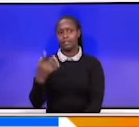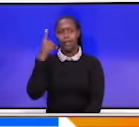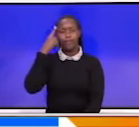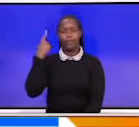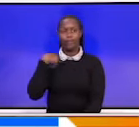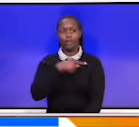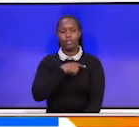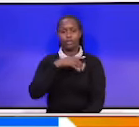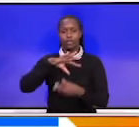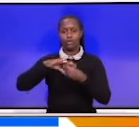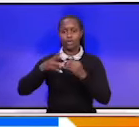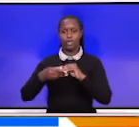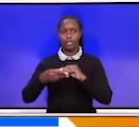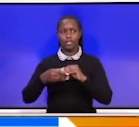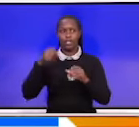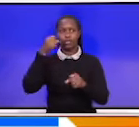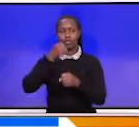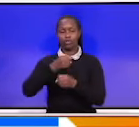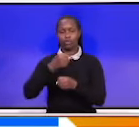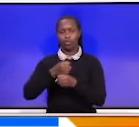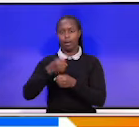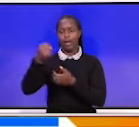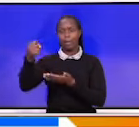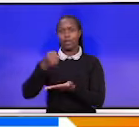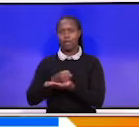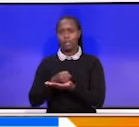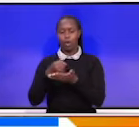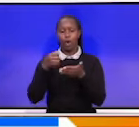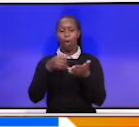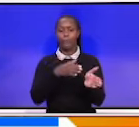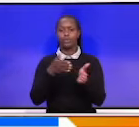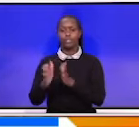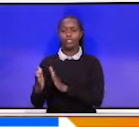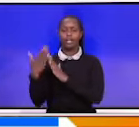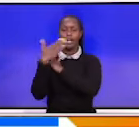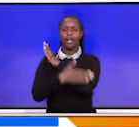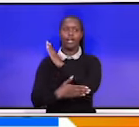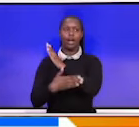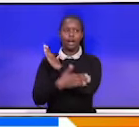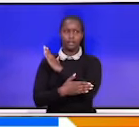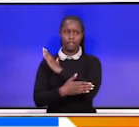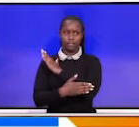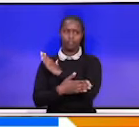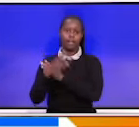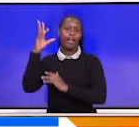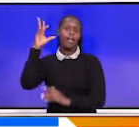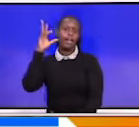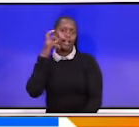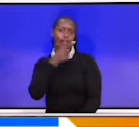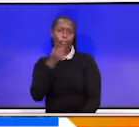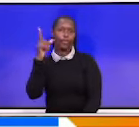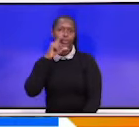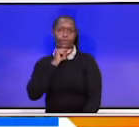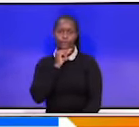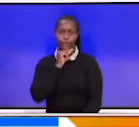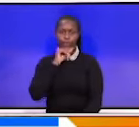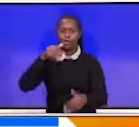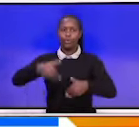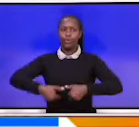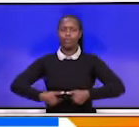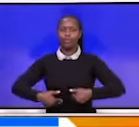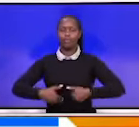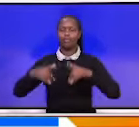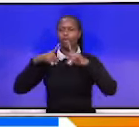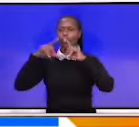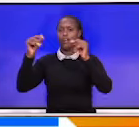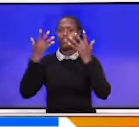to create employment opportunities in our countries. This we have heard. Our young people have talked,